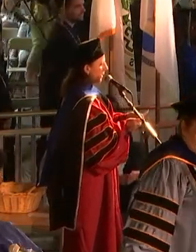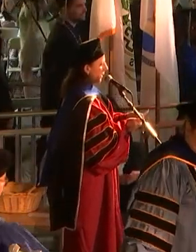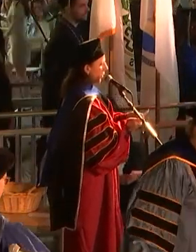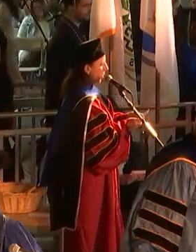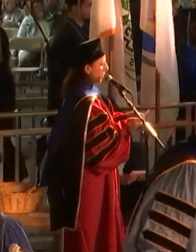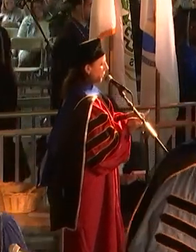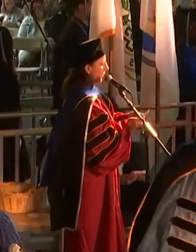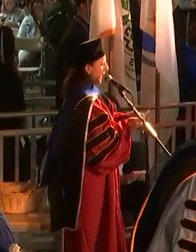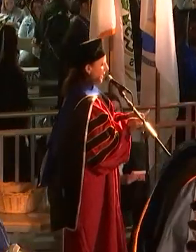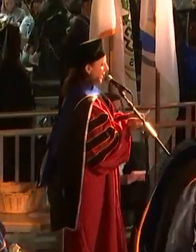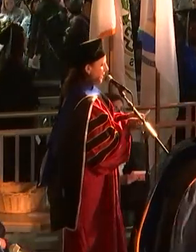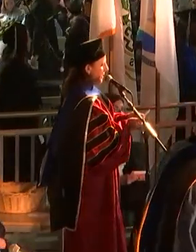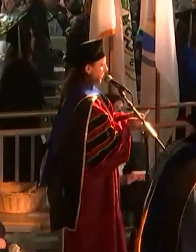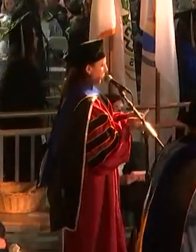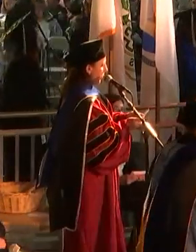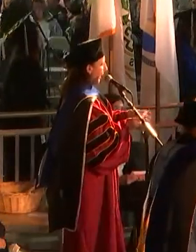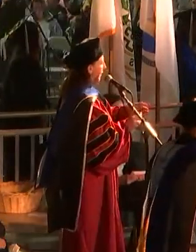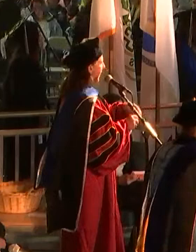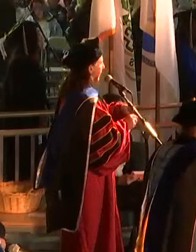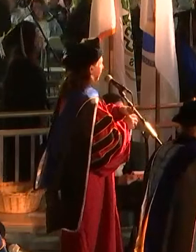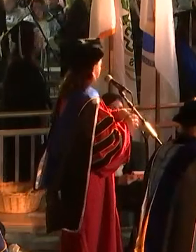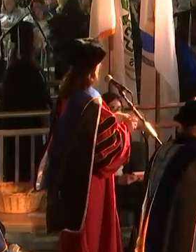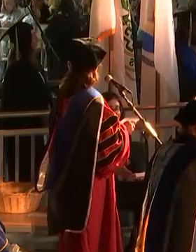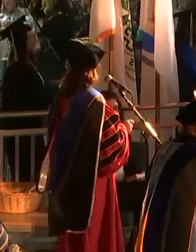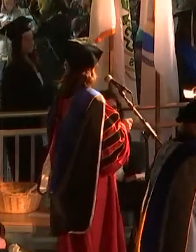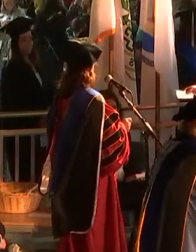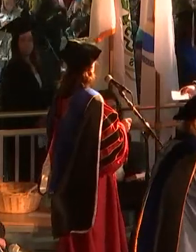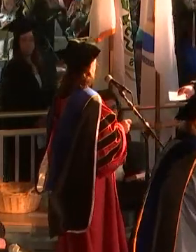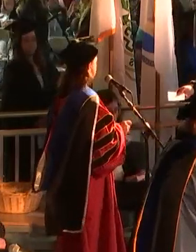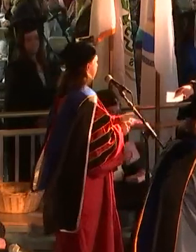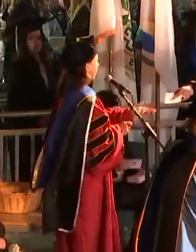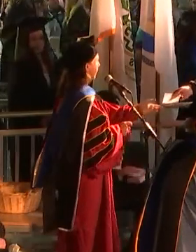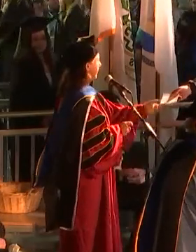Brielle Nicole Fernandez, cum laude.